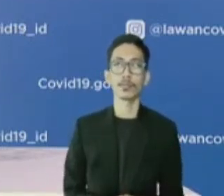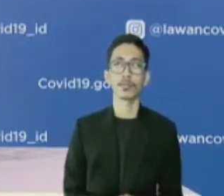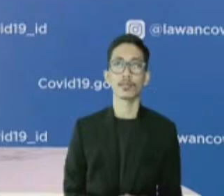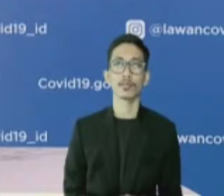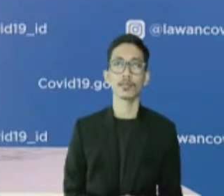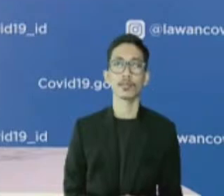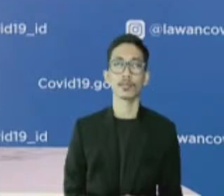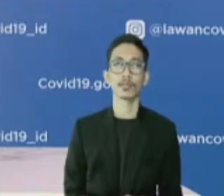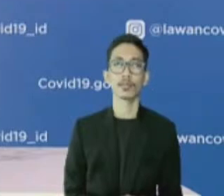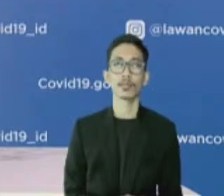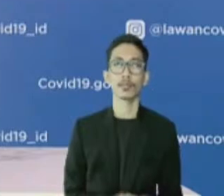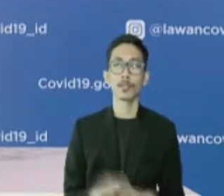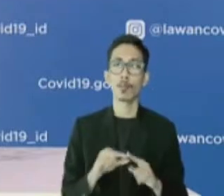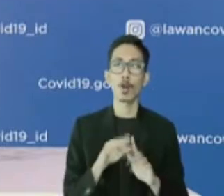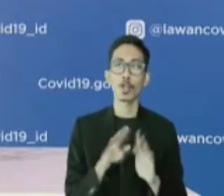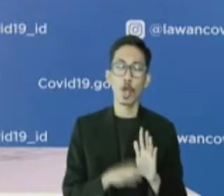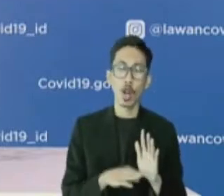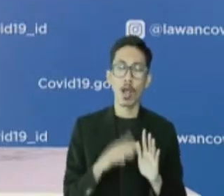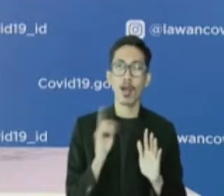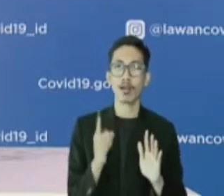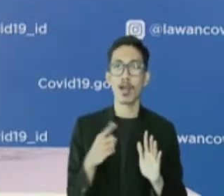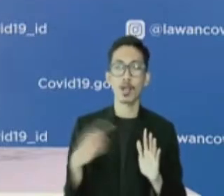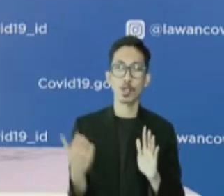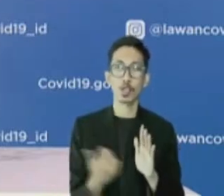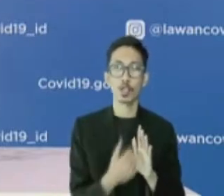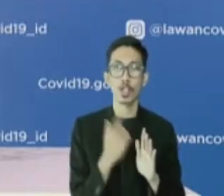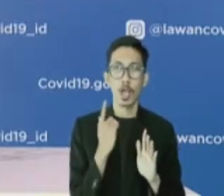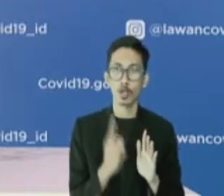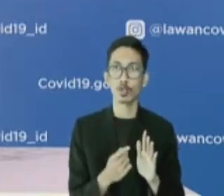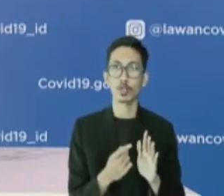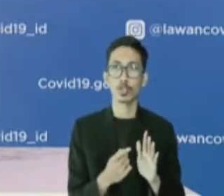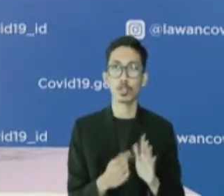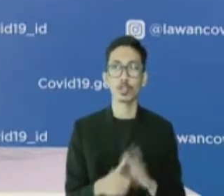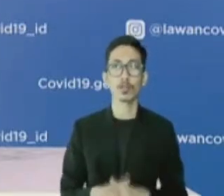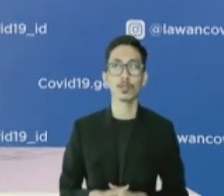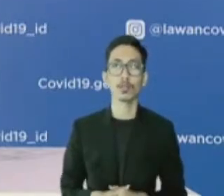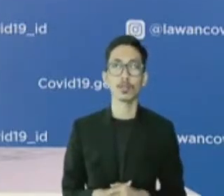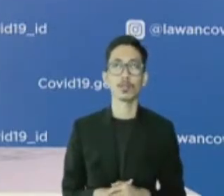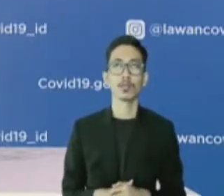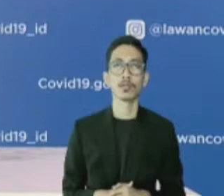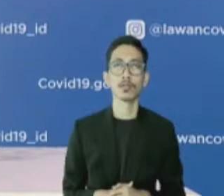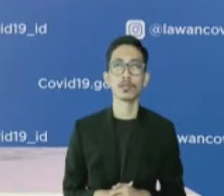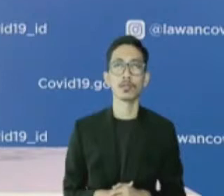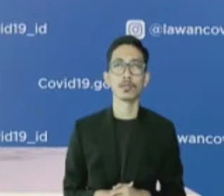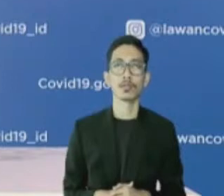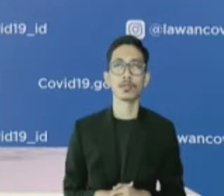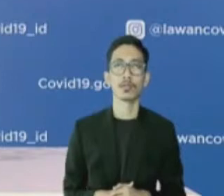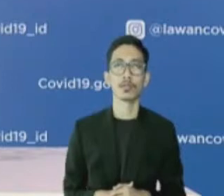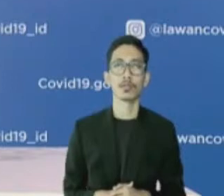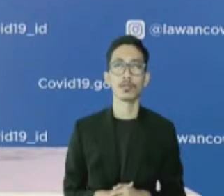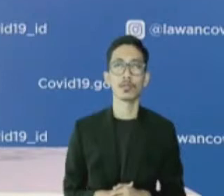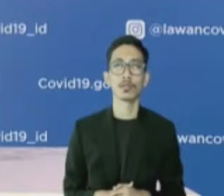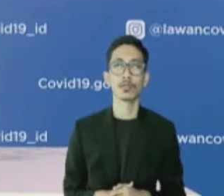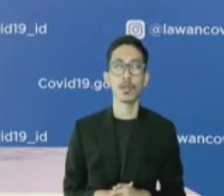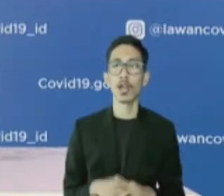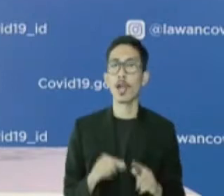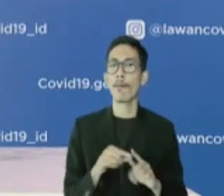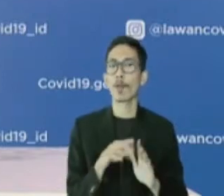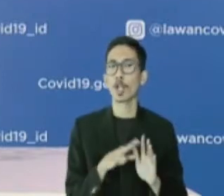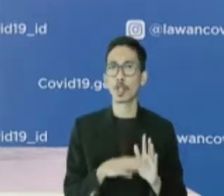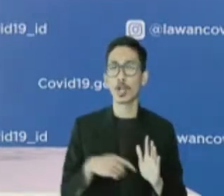health protocols. However, as of currently and based on Permen Kumham